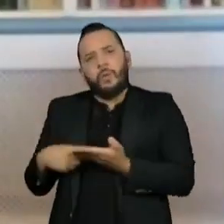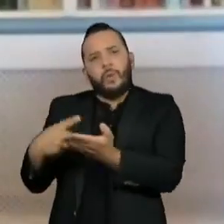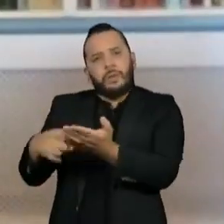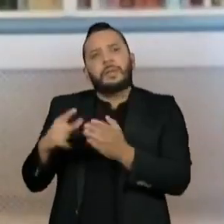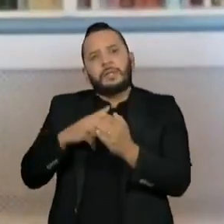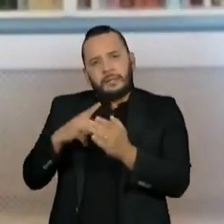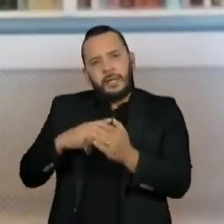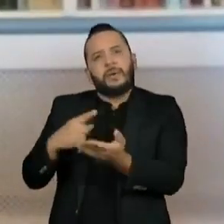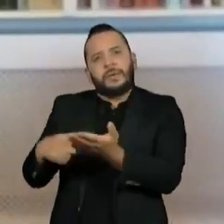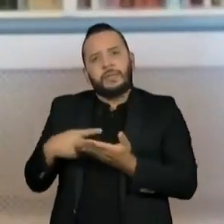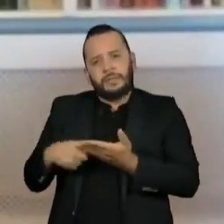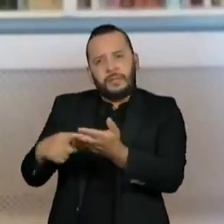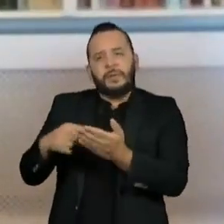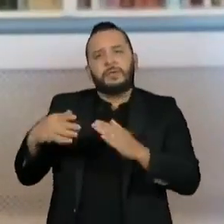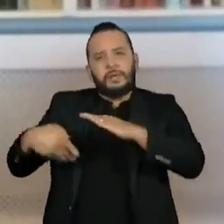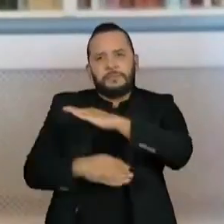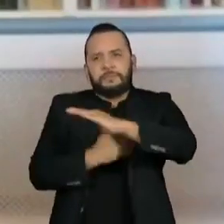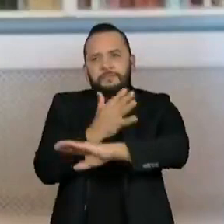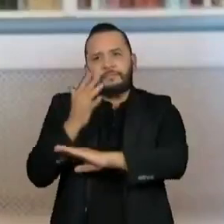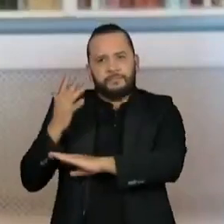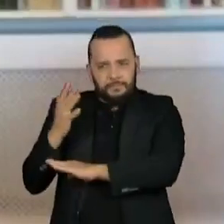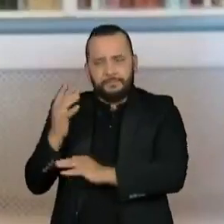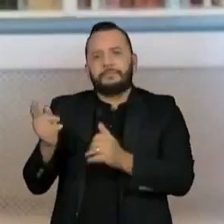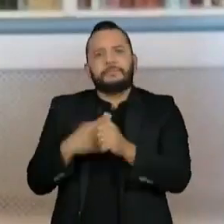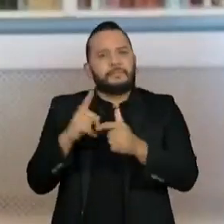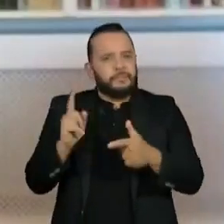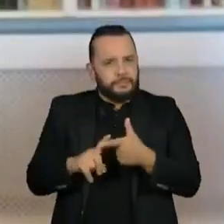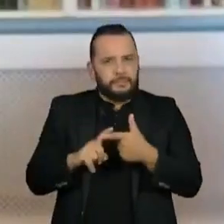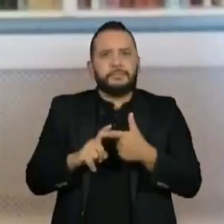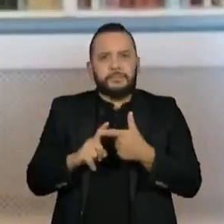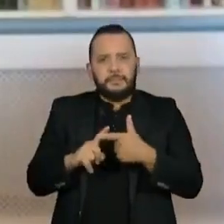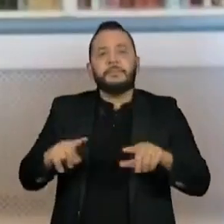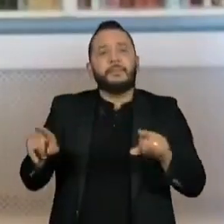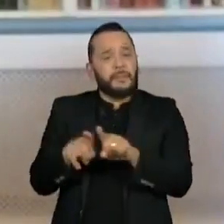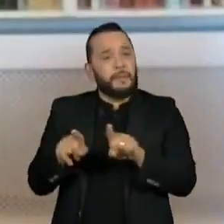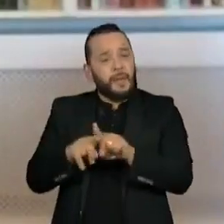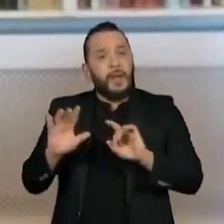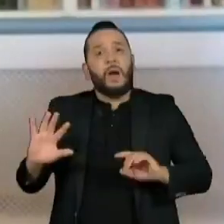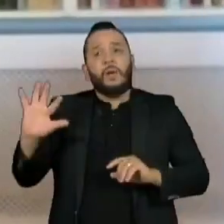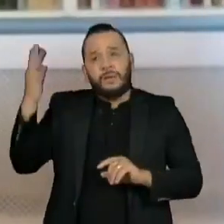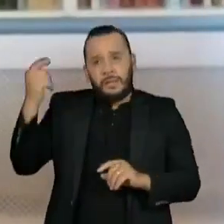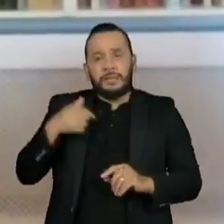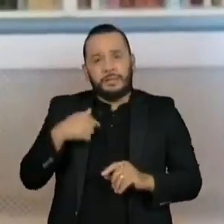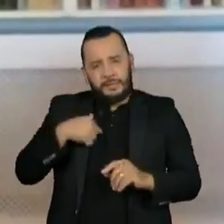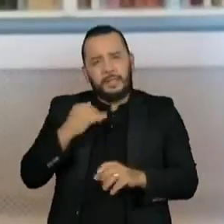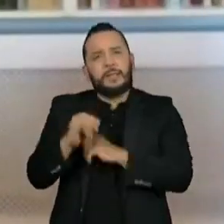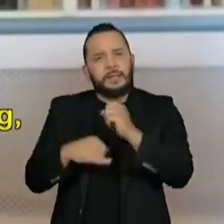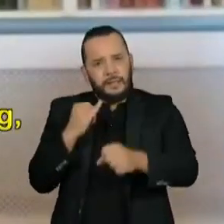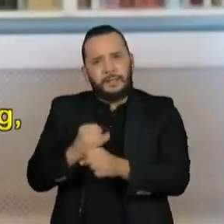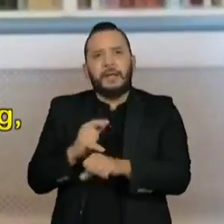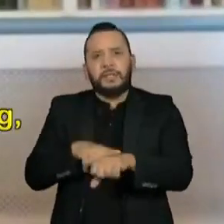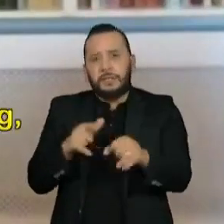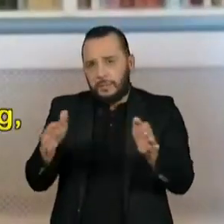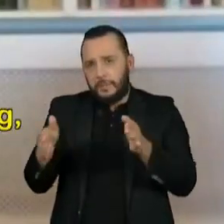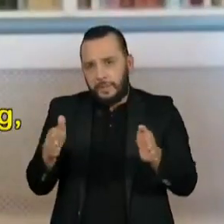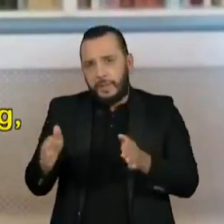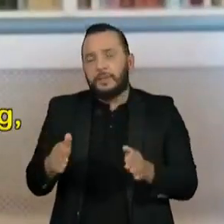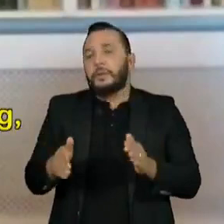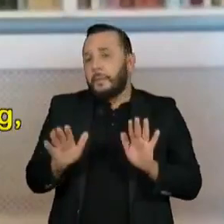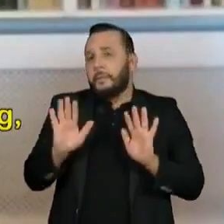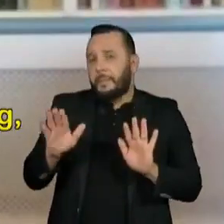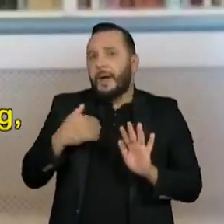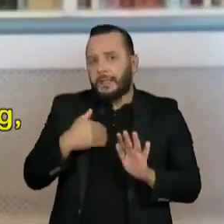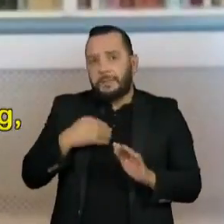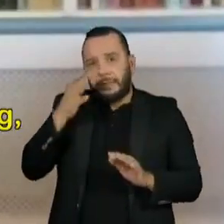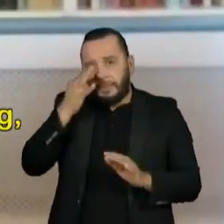on biological diversity which will take place virtually at the moment but also in